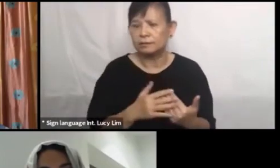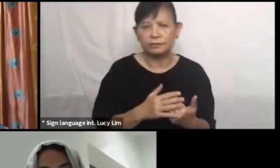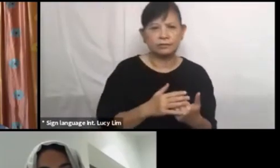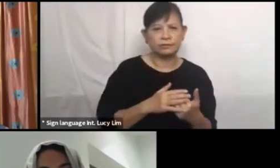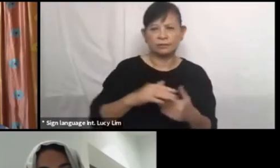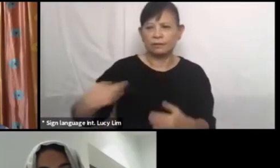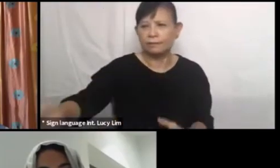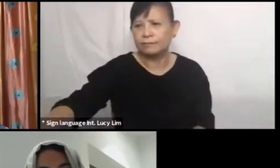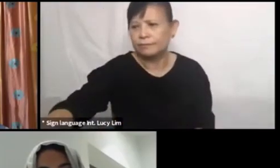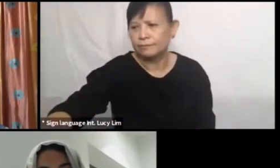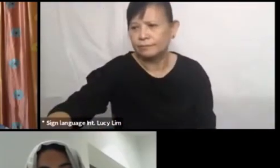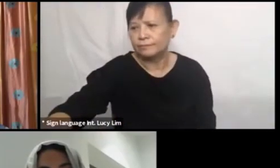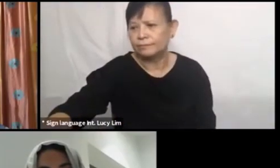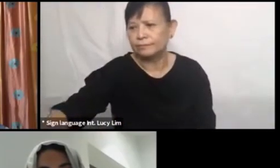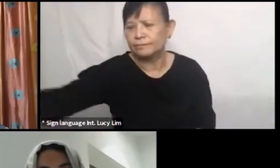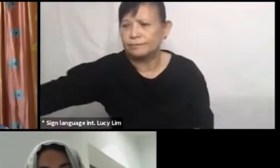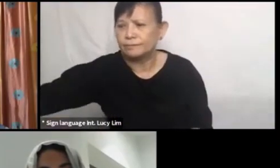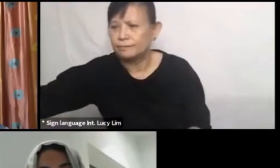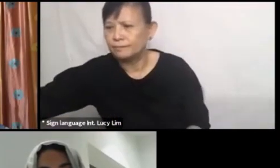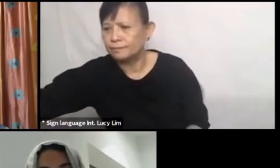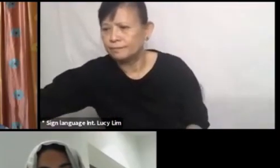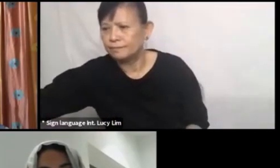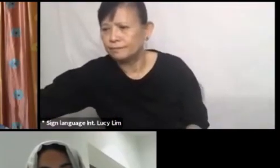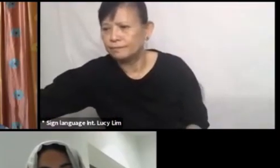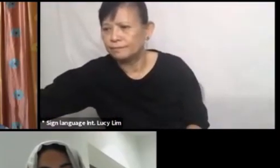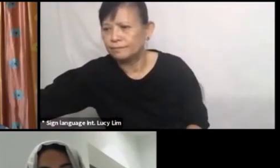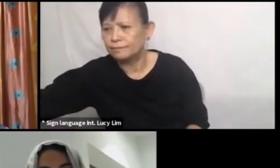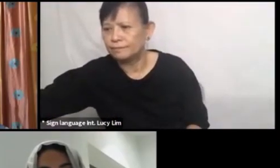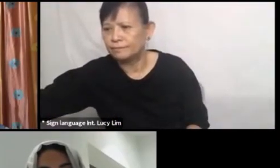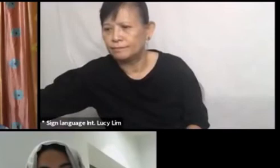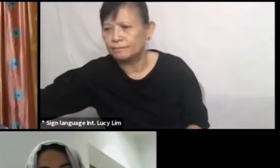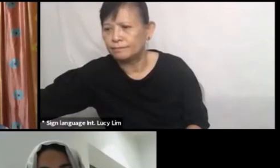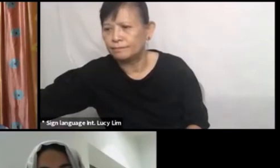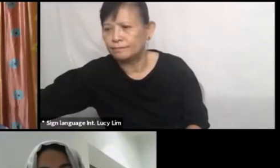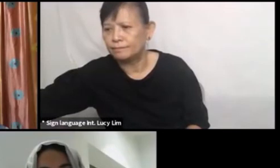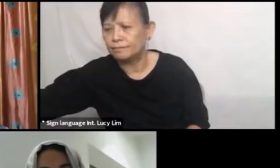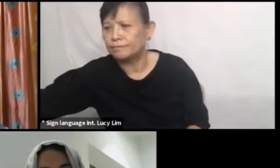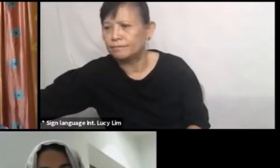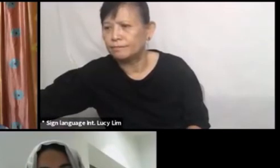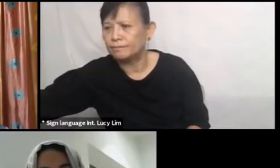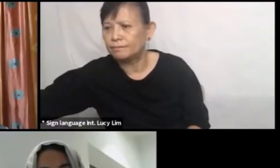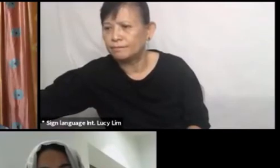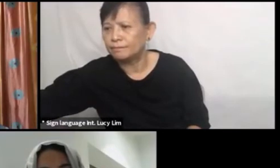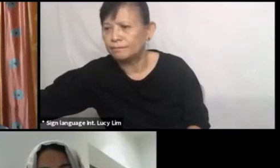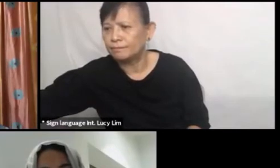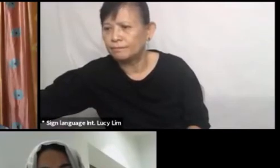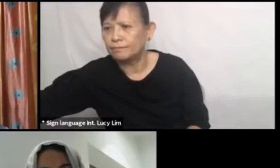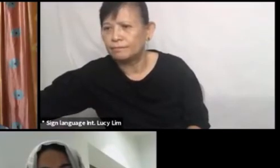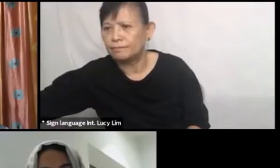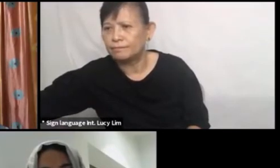especially in terms of persons with intellectual disability, like autism cases,